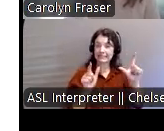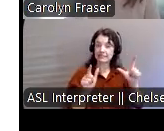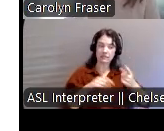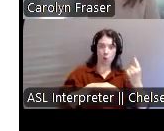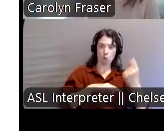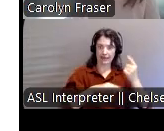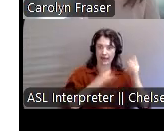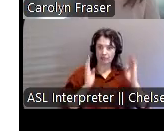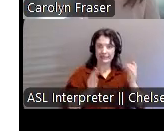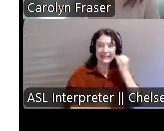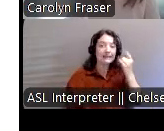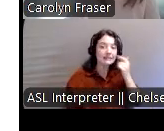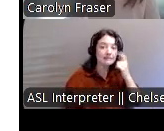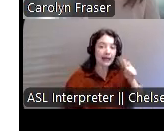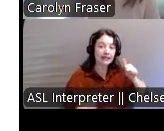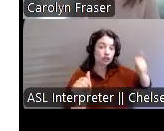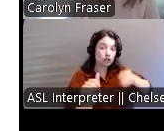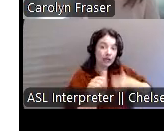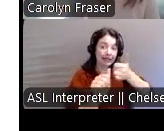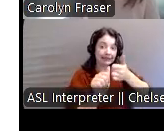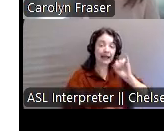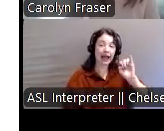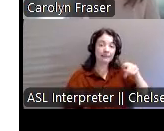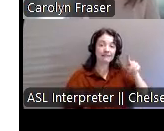suspect IPV, stalking, or when a protection order is issued.